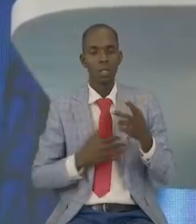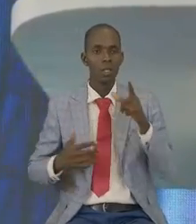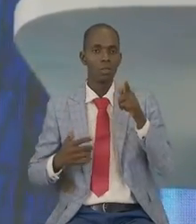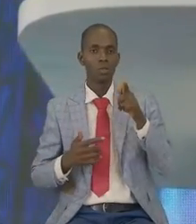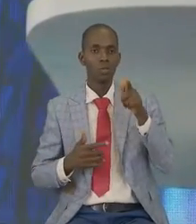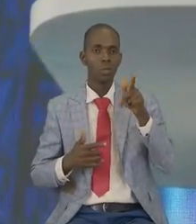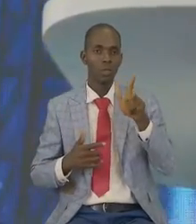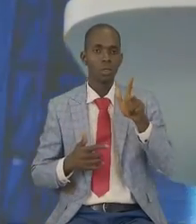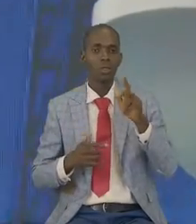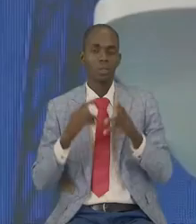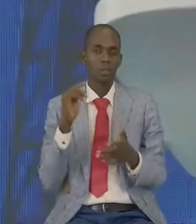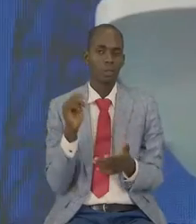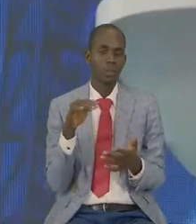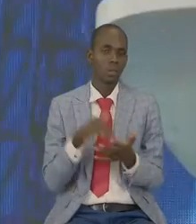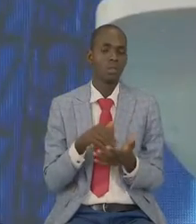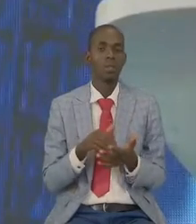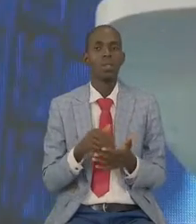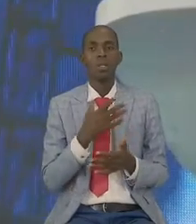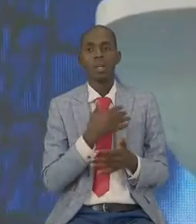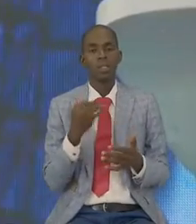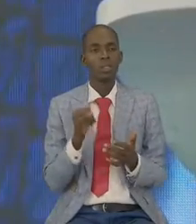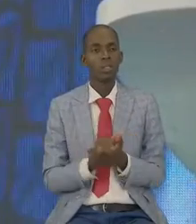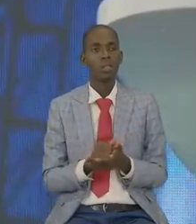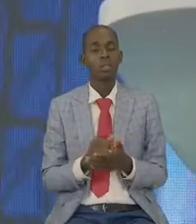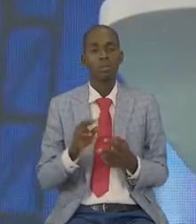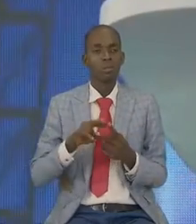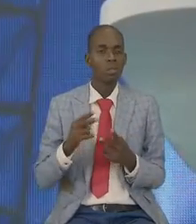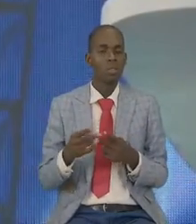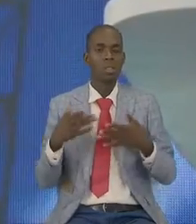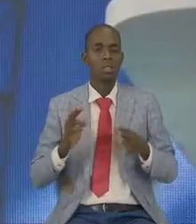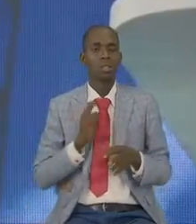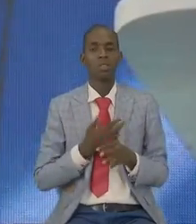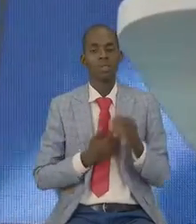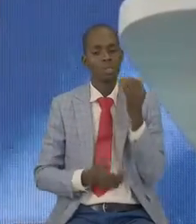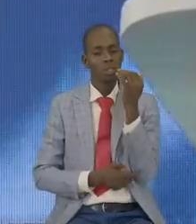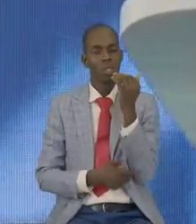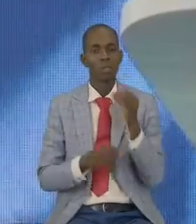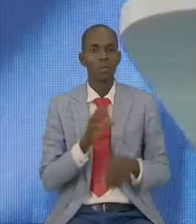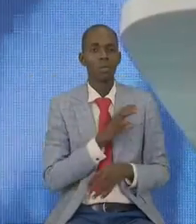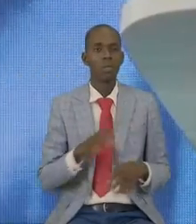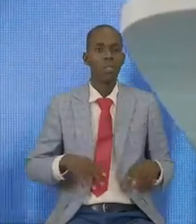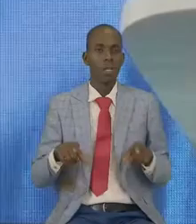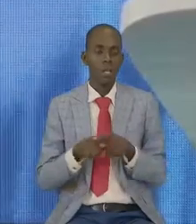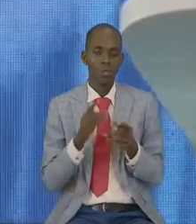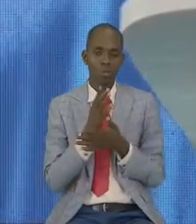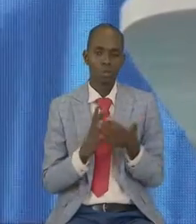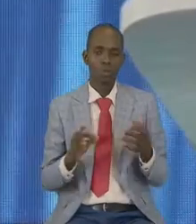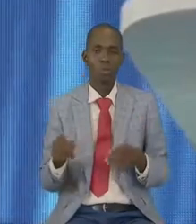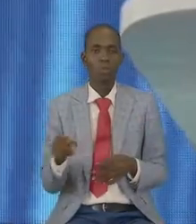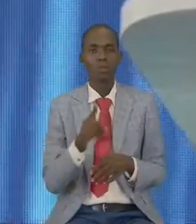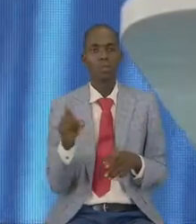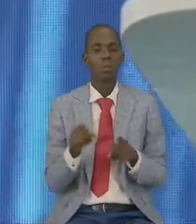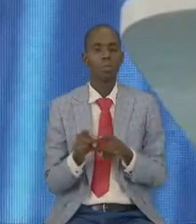320,000. Verse 9 tells us, it says, neither let us tempt Christ, as some of them